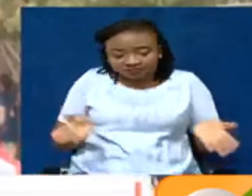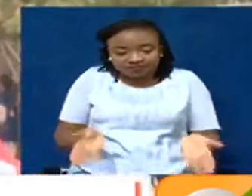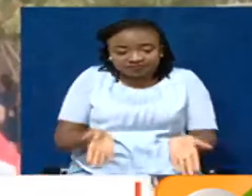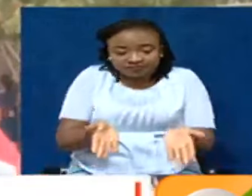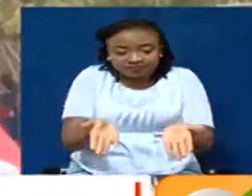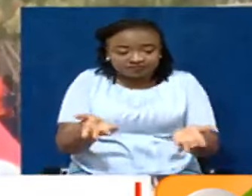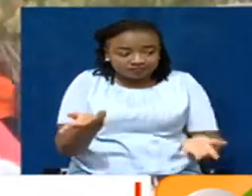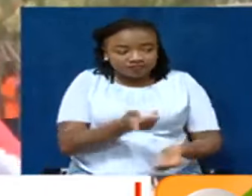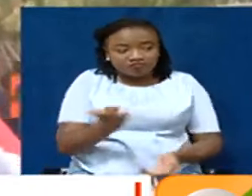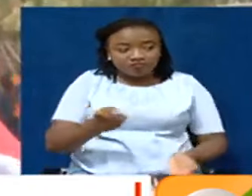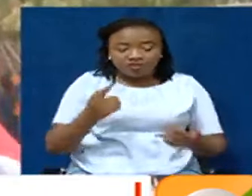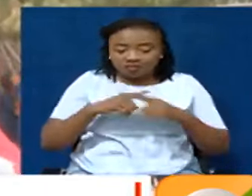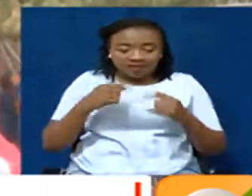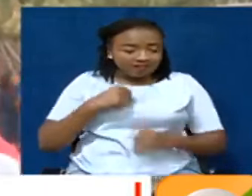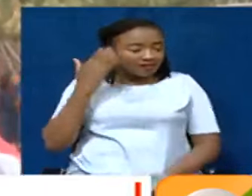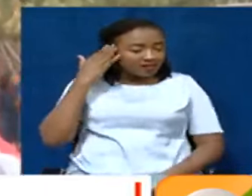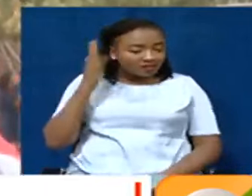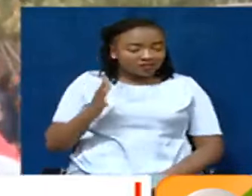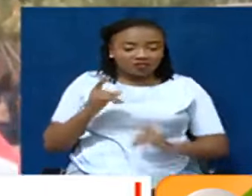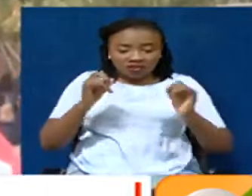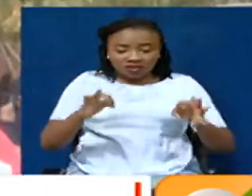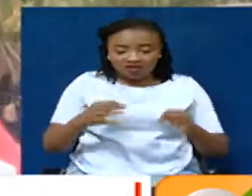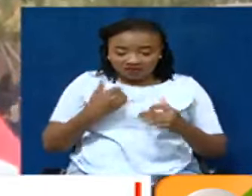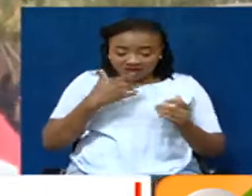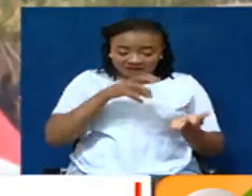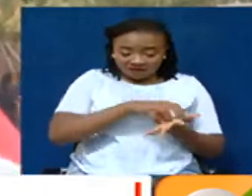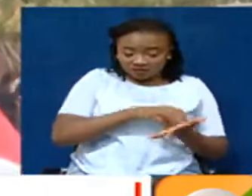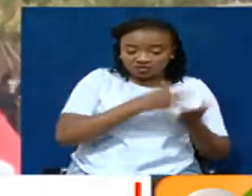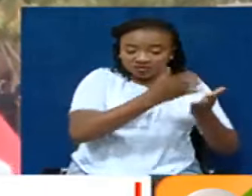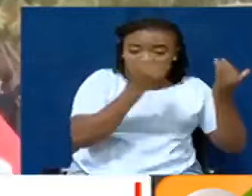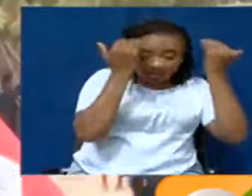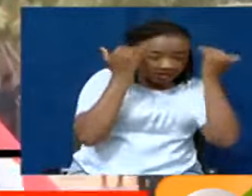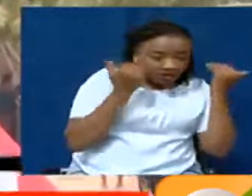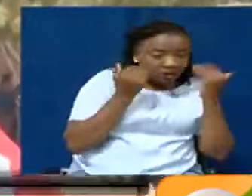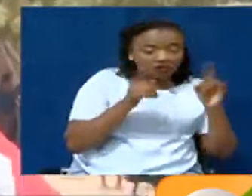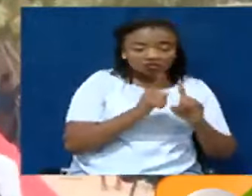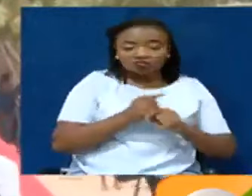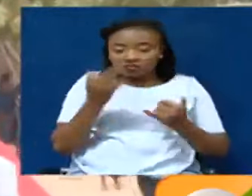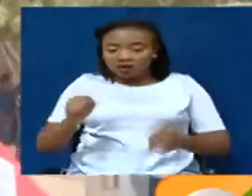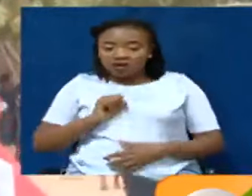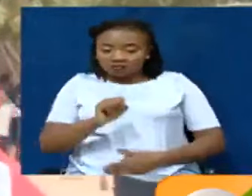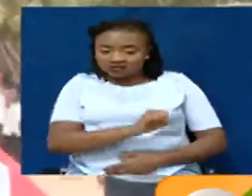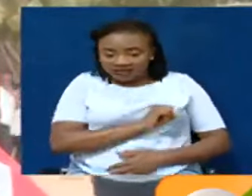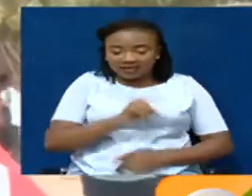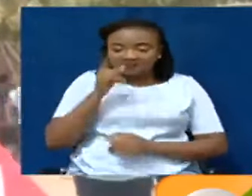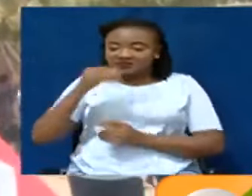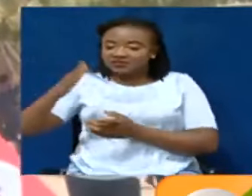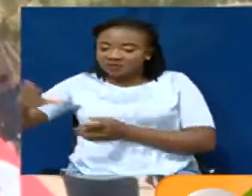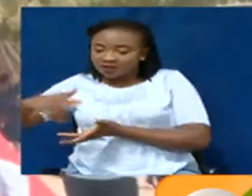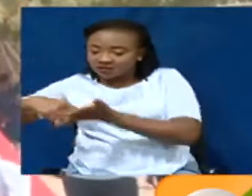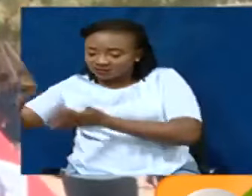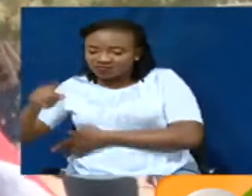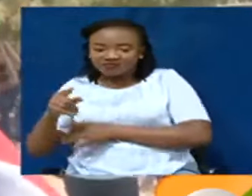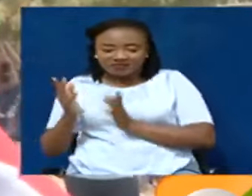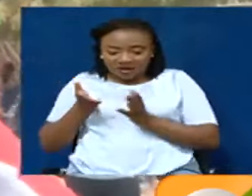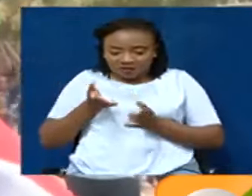yetu kwa sababu jambo ikiwa kotini na jambo ikiwa katika sasa seneti na bunge moja imepitisha, sasa iko katika uwanja